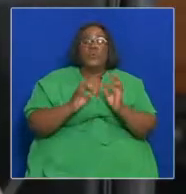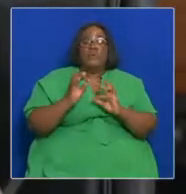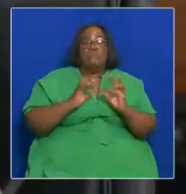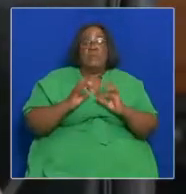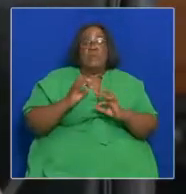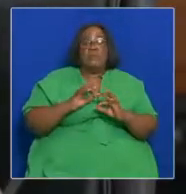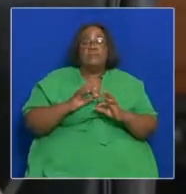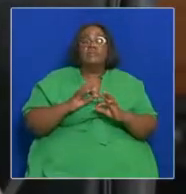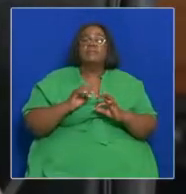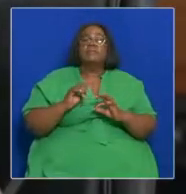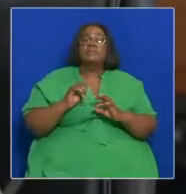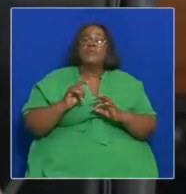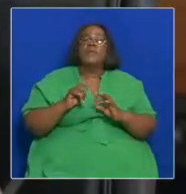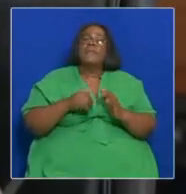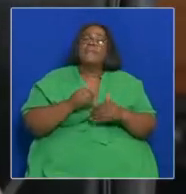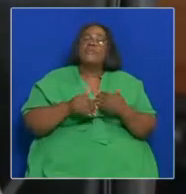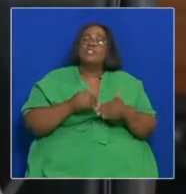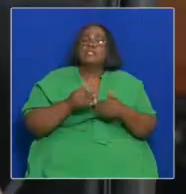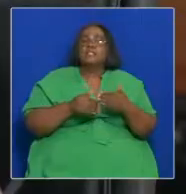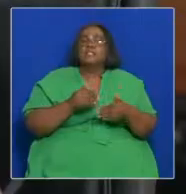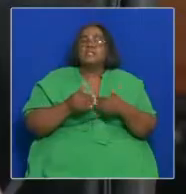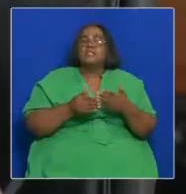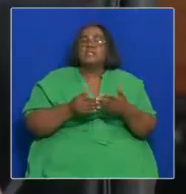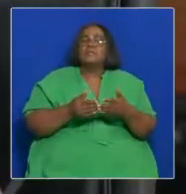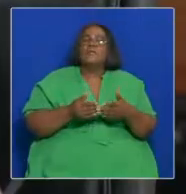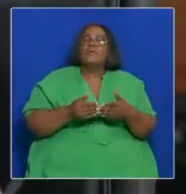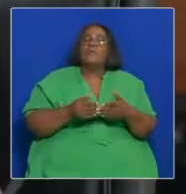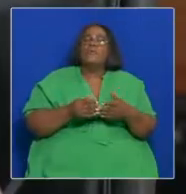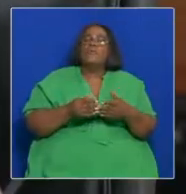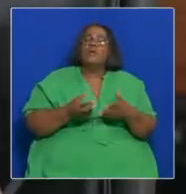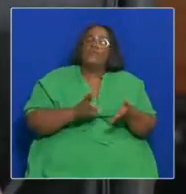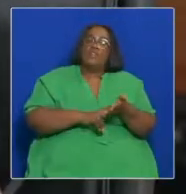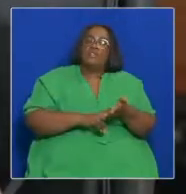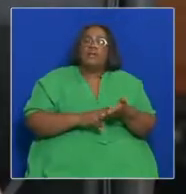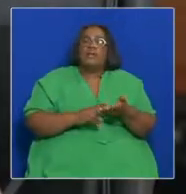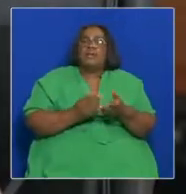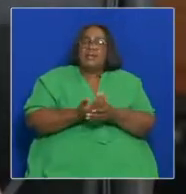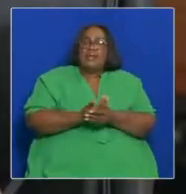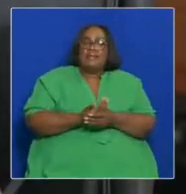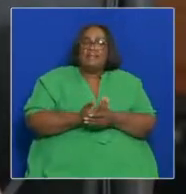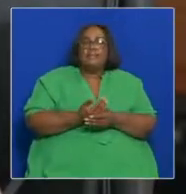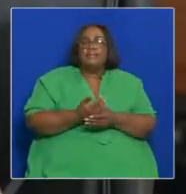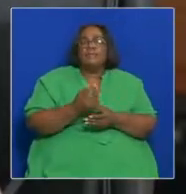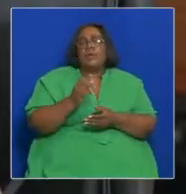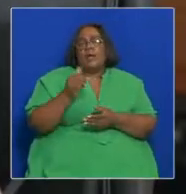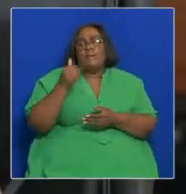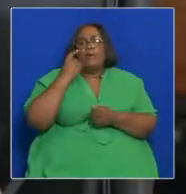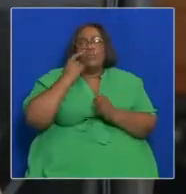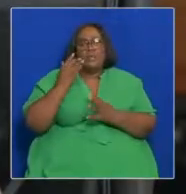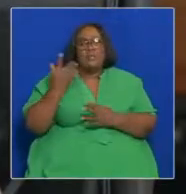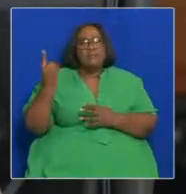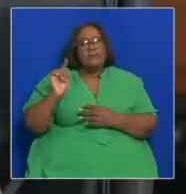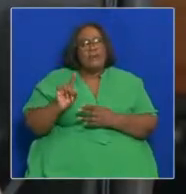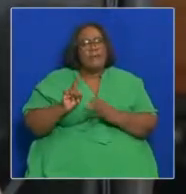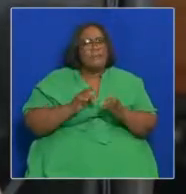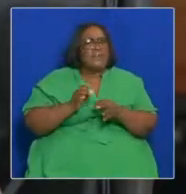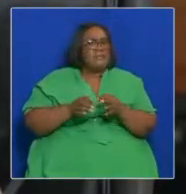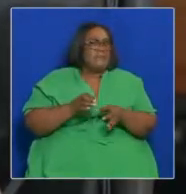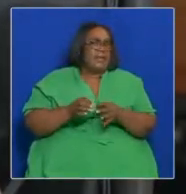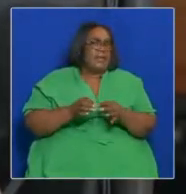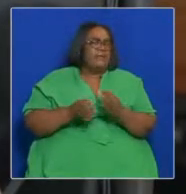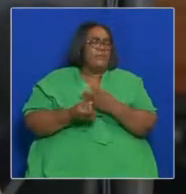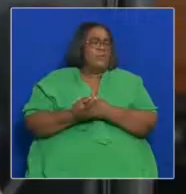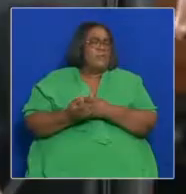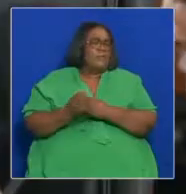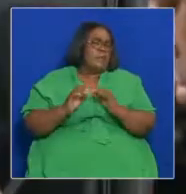testimony from other witnesses about how it works and how it ordinarily unfolded. Unless